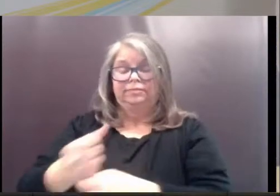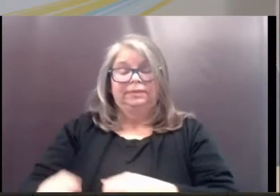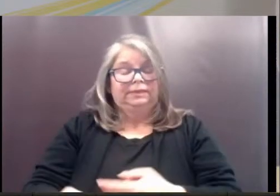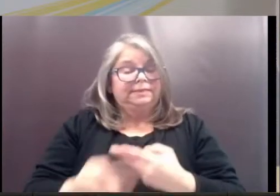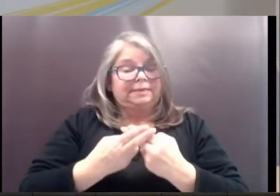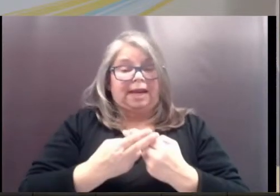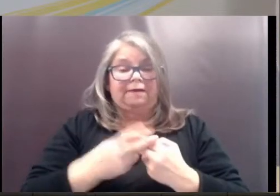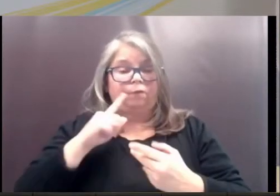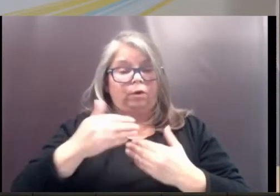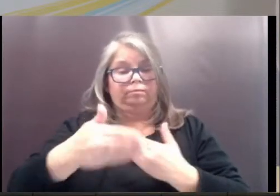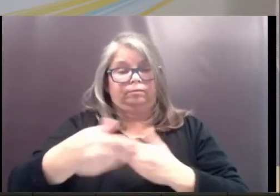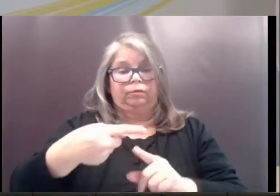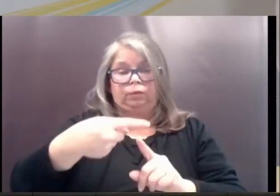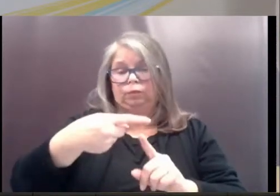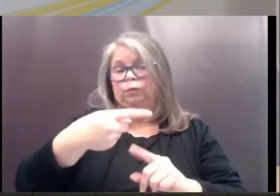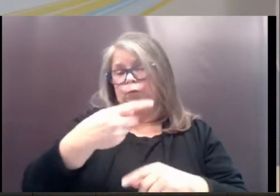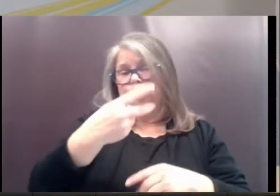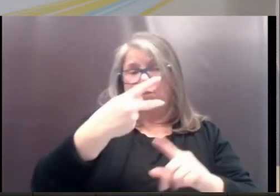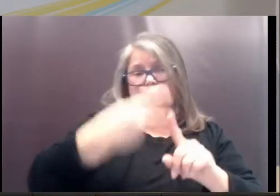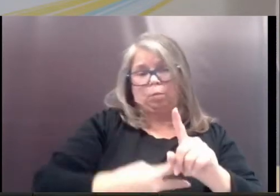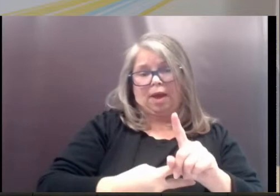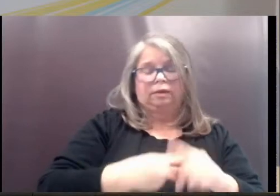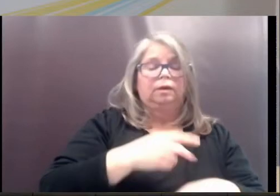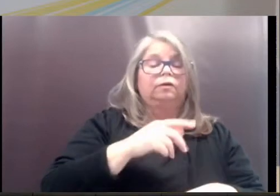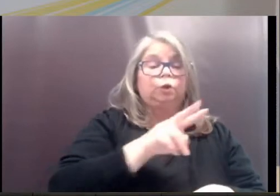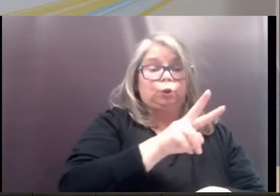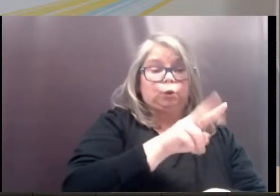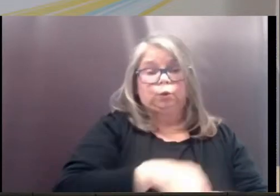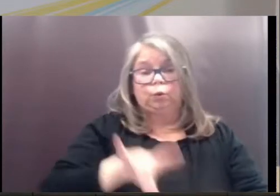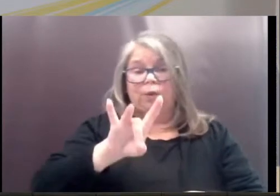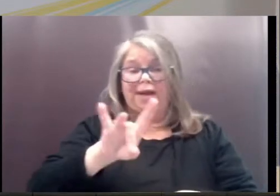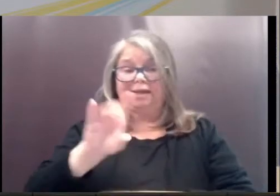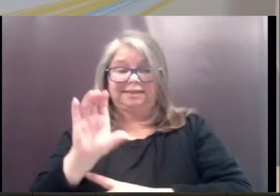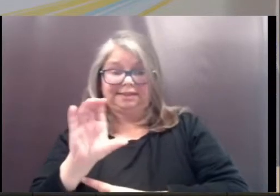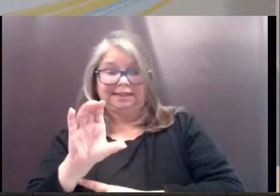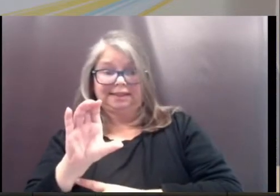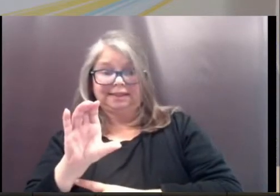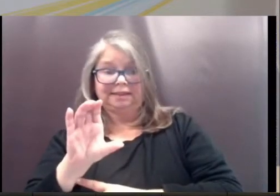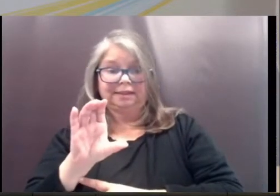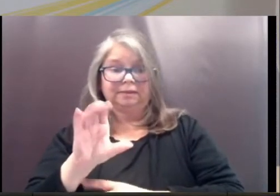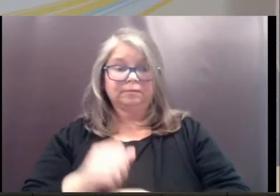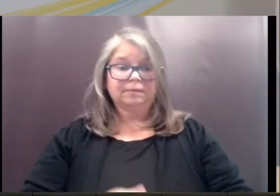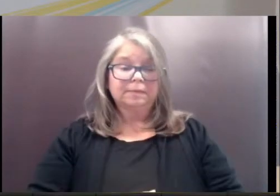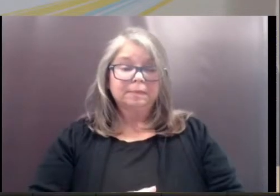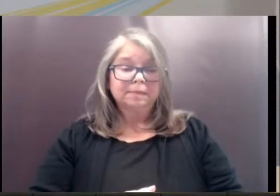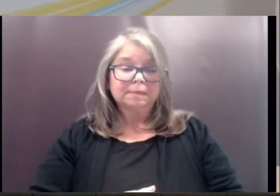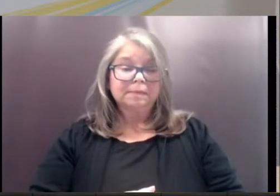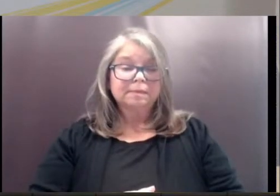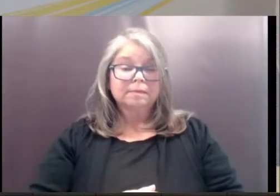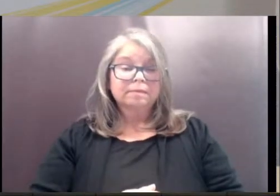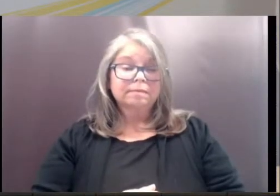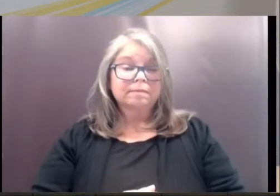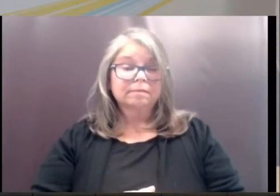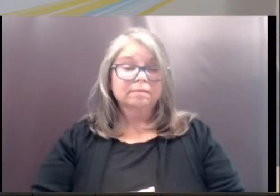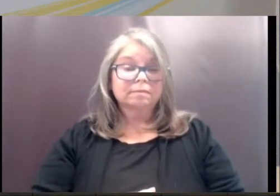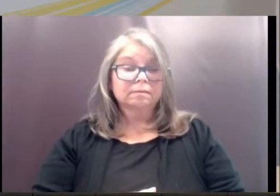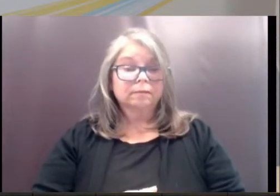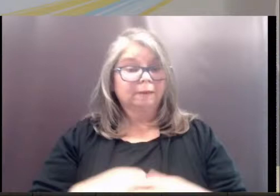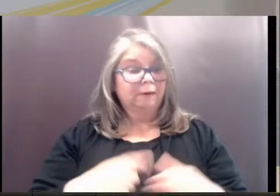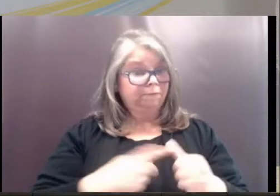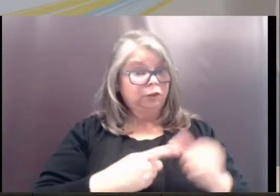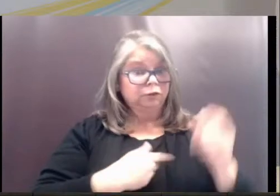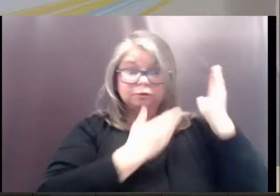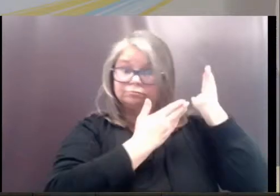the interesting thing about these first, and the complicating thing about these first 2 vaccines that are coming in are that they are frozen